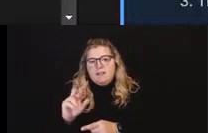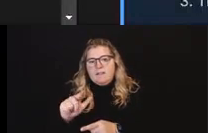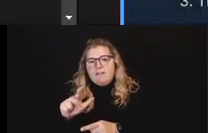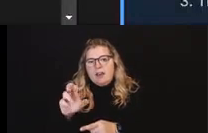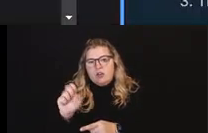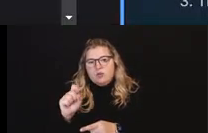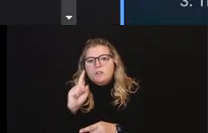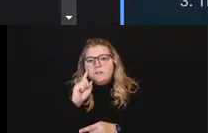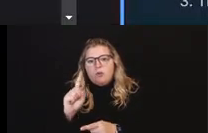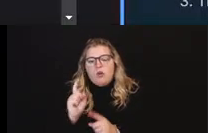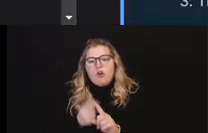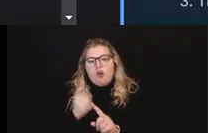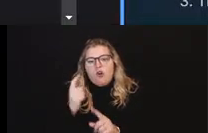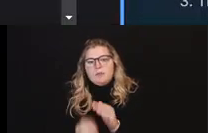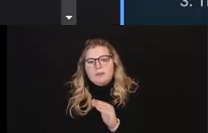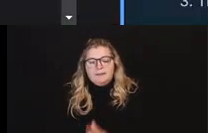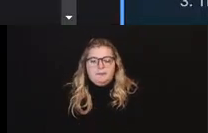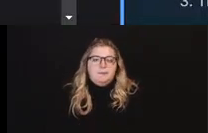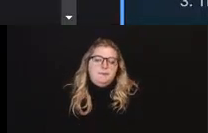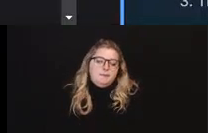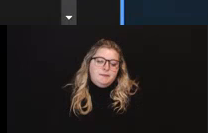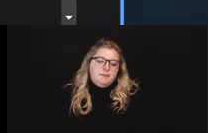of things within your form.